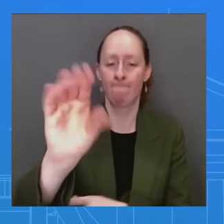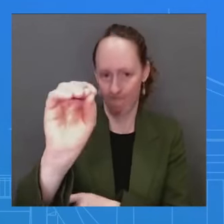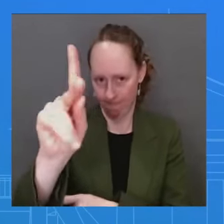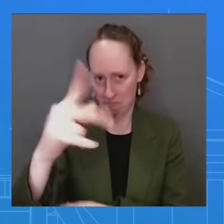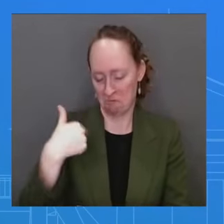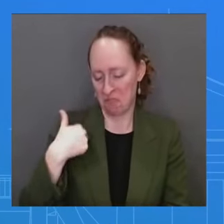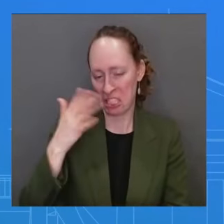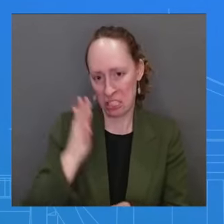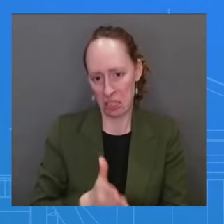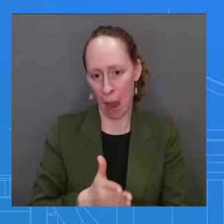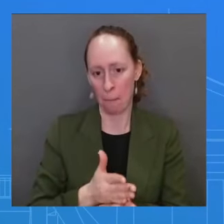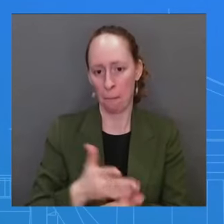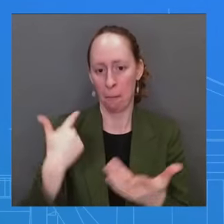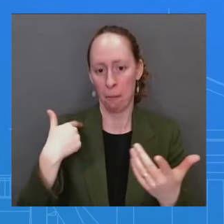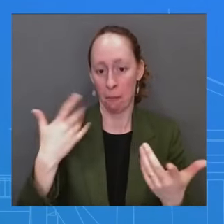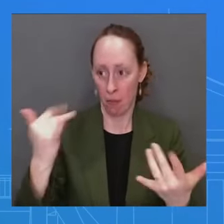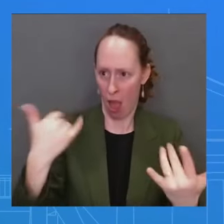just going to leave it there.